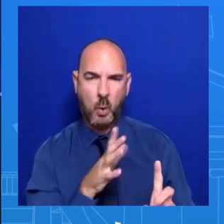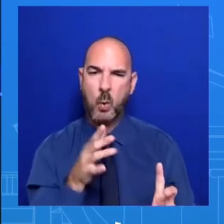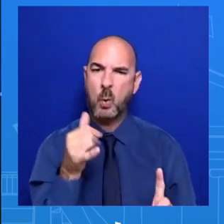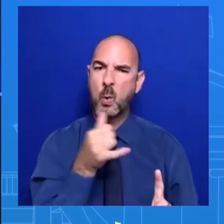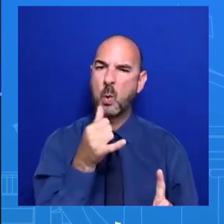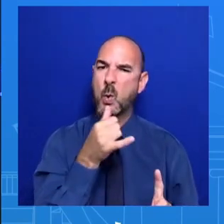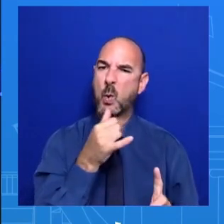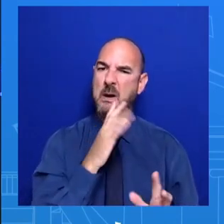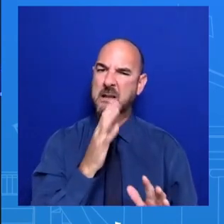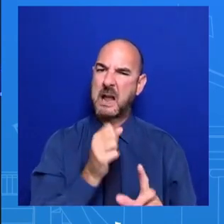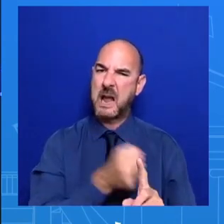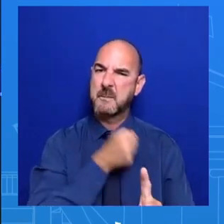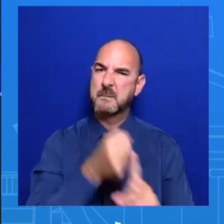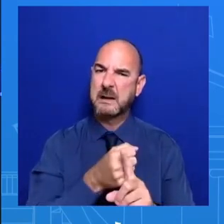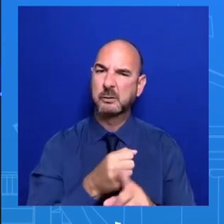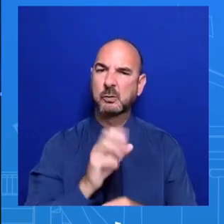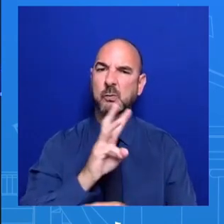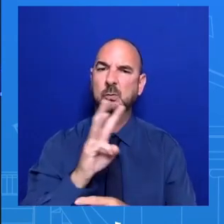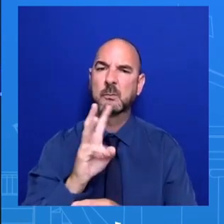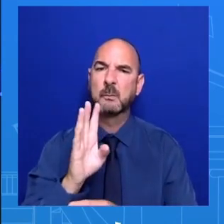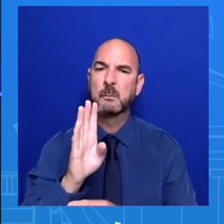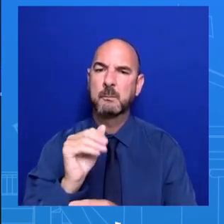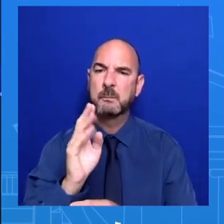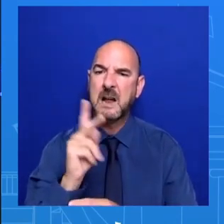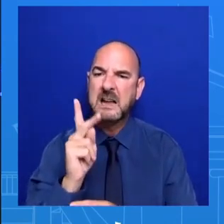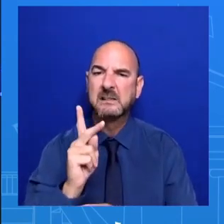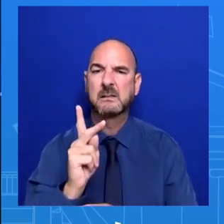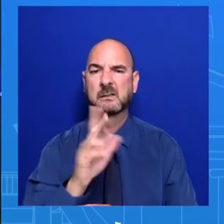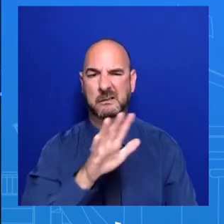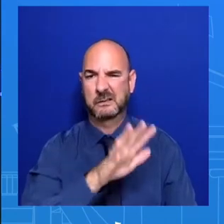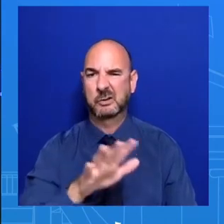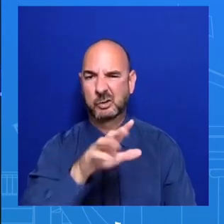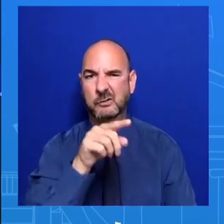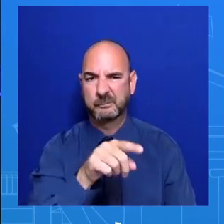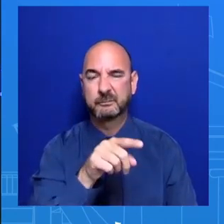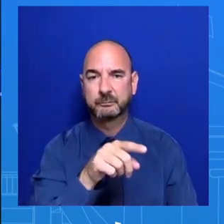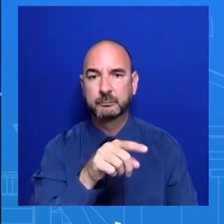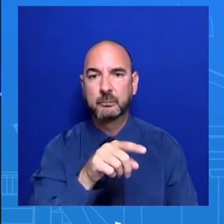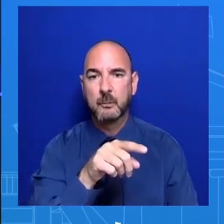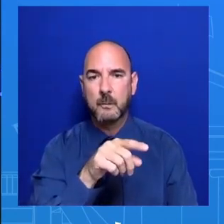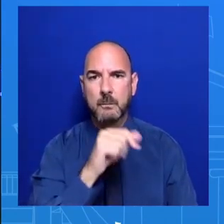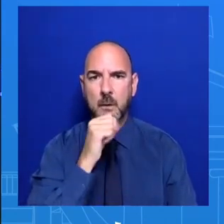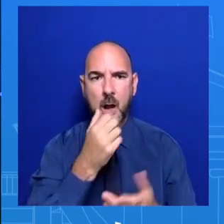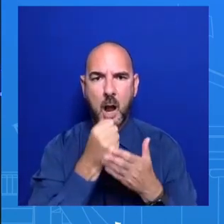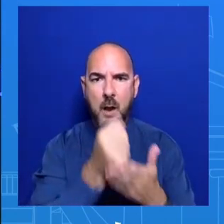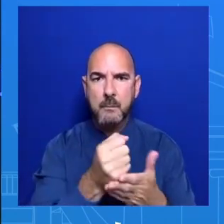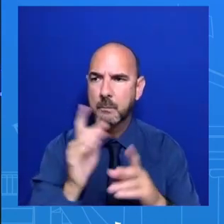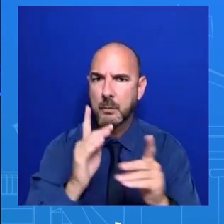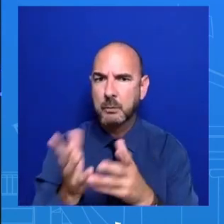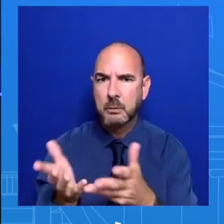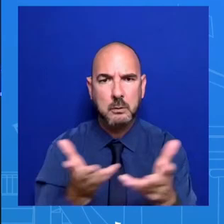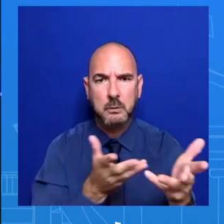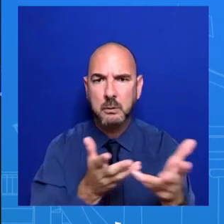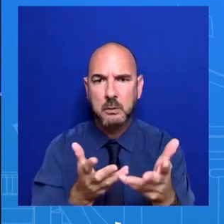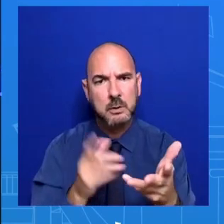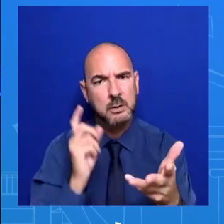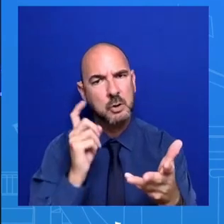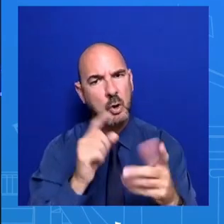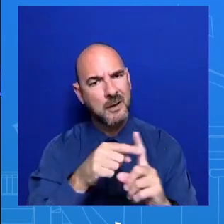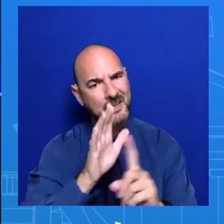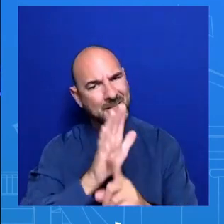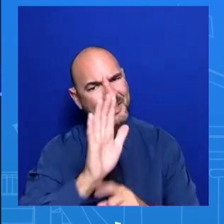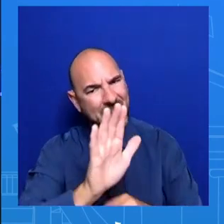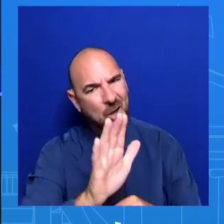the search for security and prosperity for the Palestinian people, which is in Israel's interests. And I think it's wrong to withhold funds that